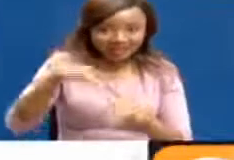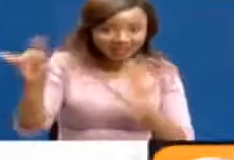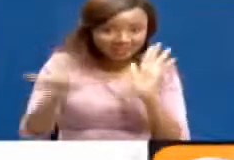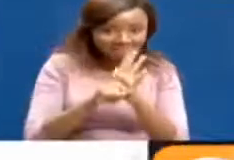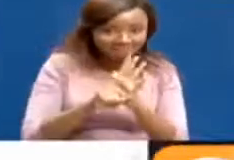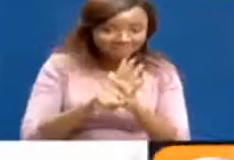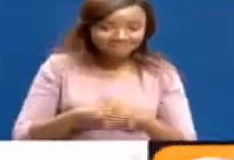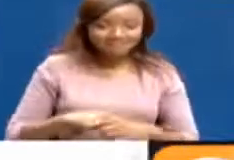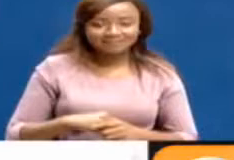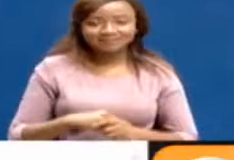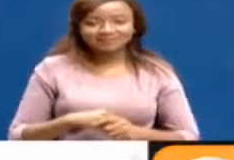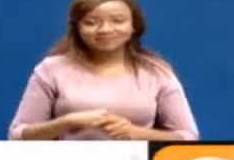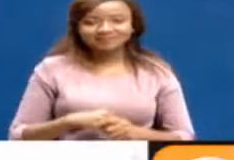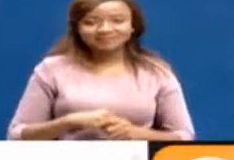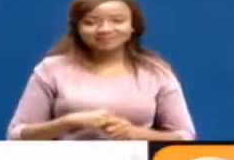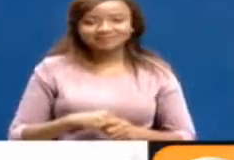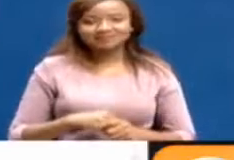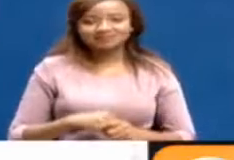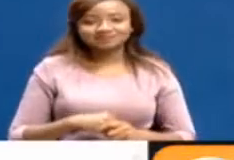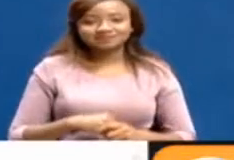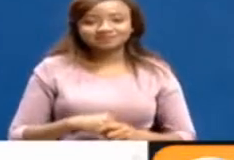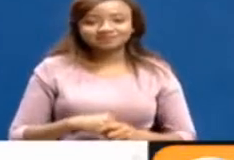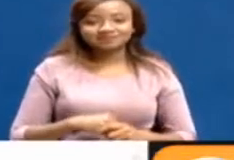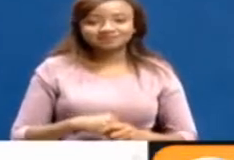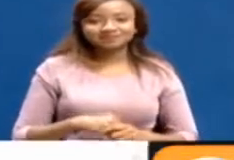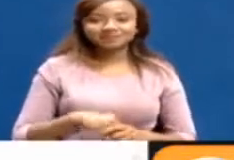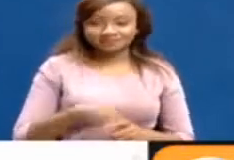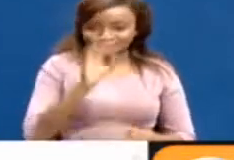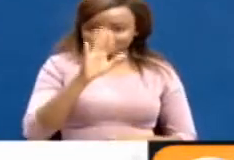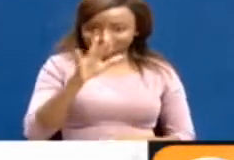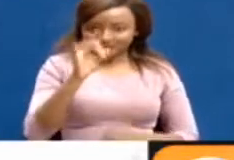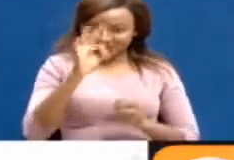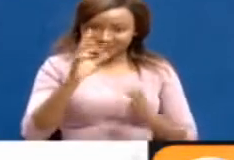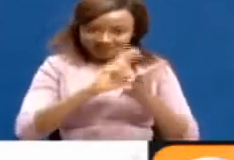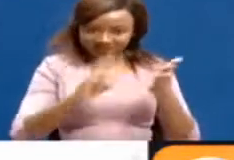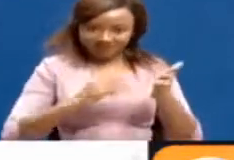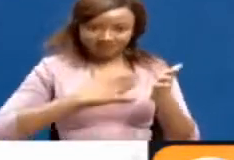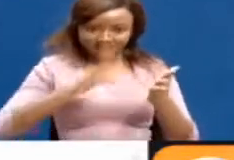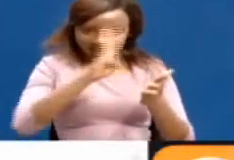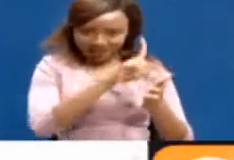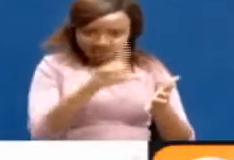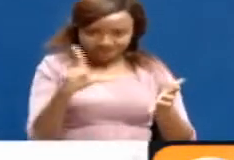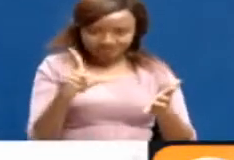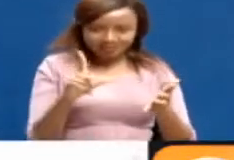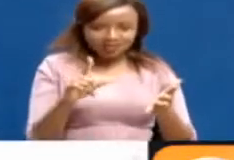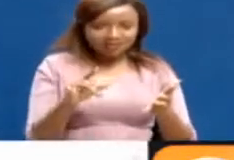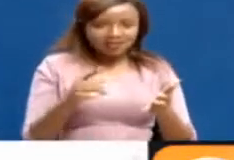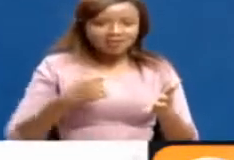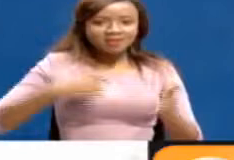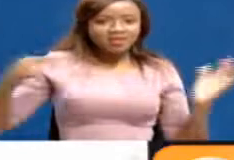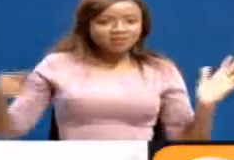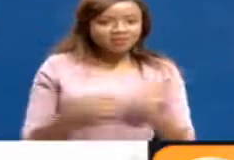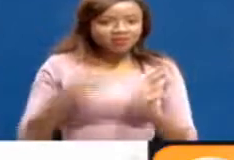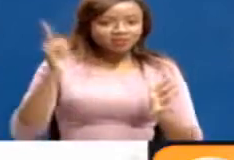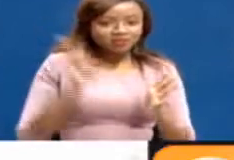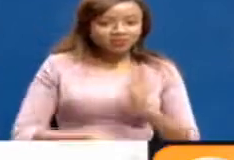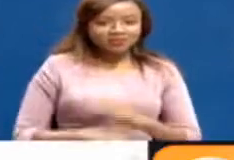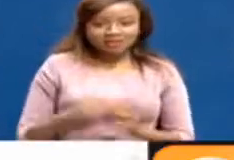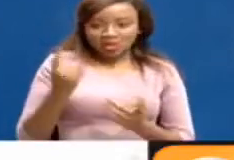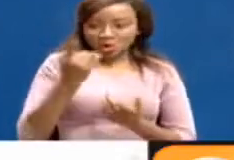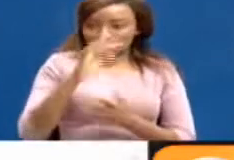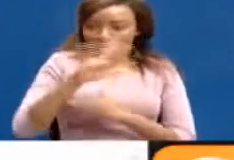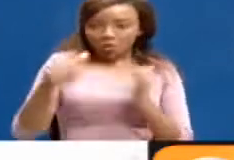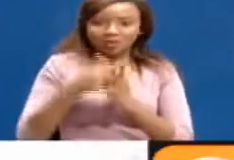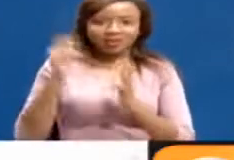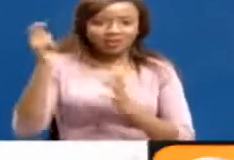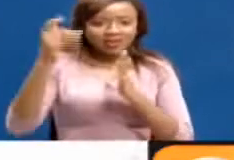Jeff, listen, if you listen to the contents of my bill, one, I am saying that all Kenyans must be ready to tighten their